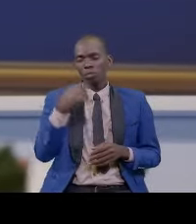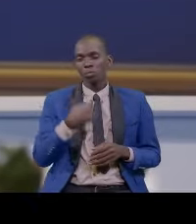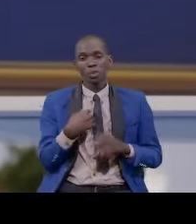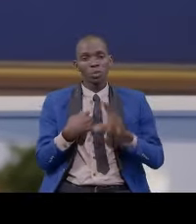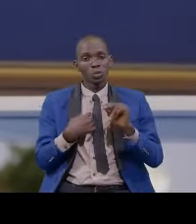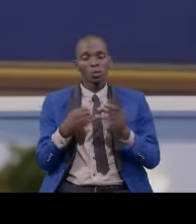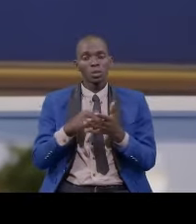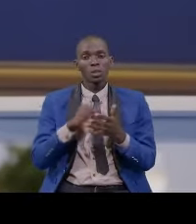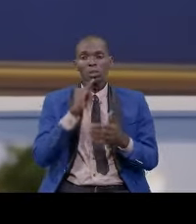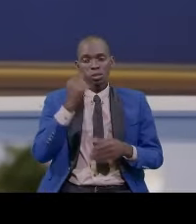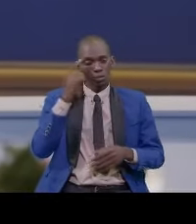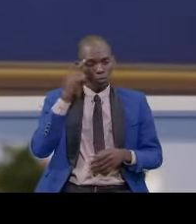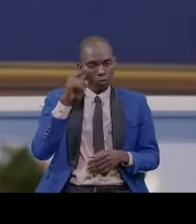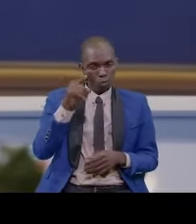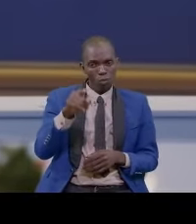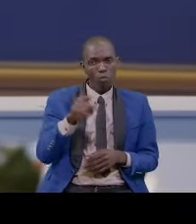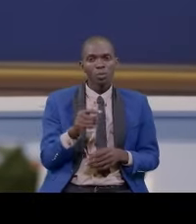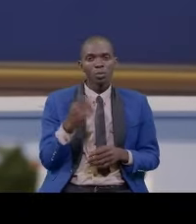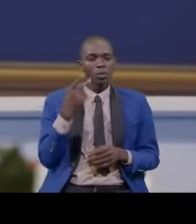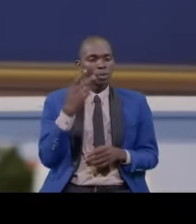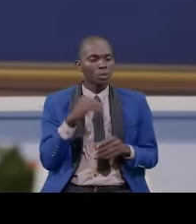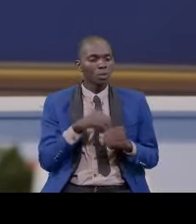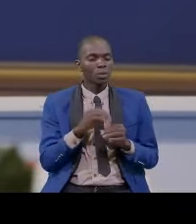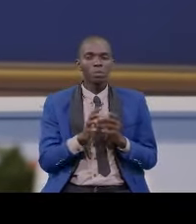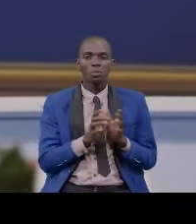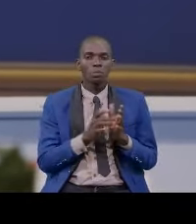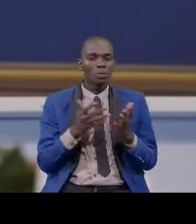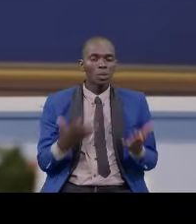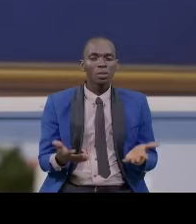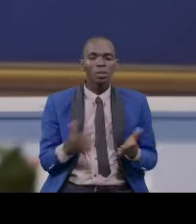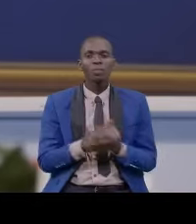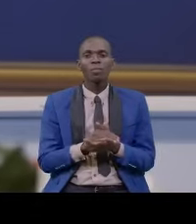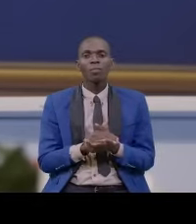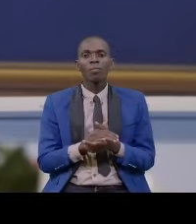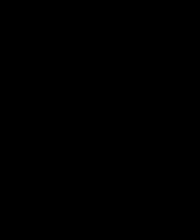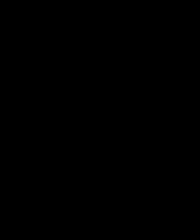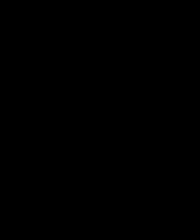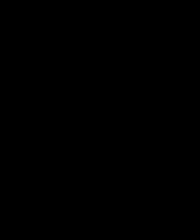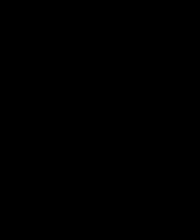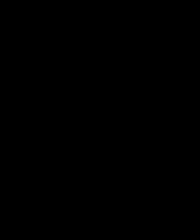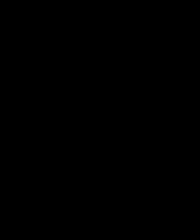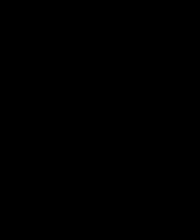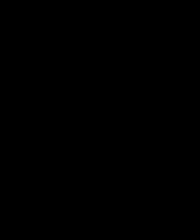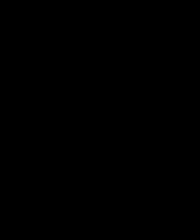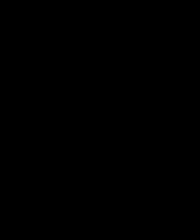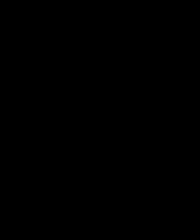will not be nice. How will you be fighting a vision that is good? God bless you.